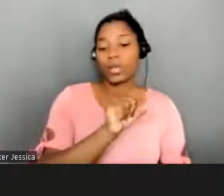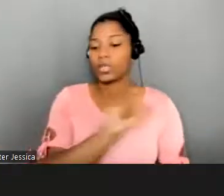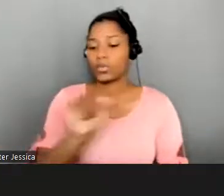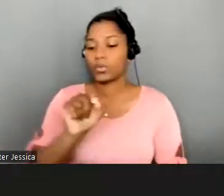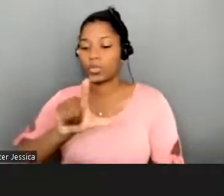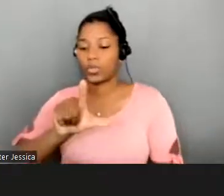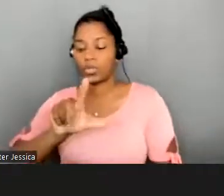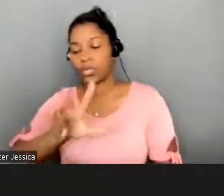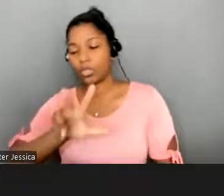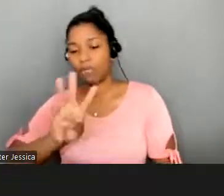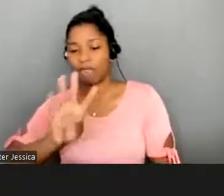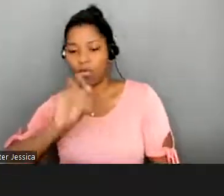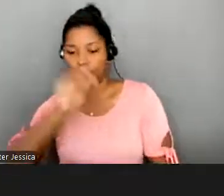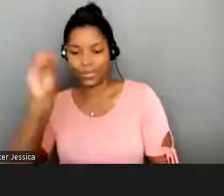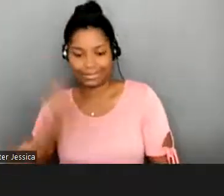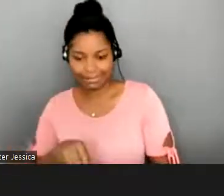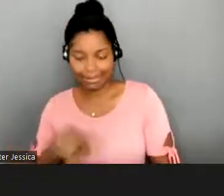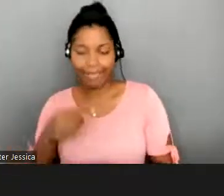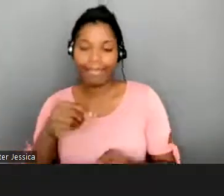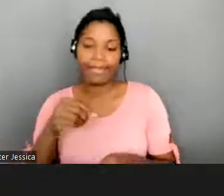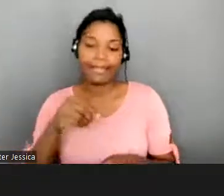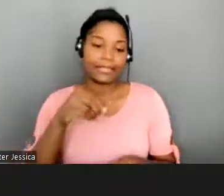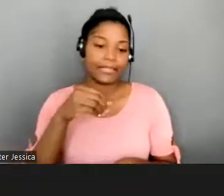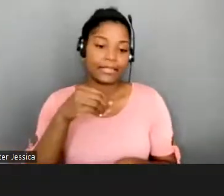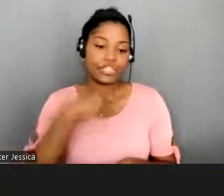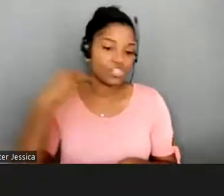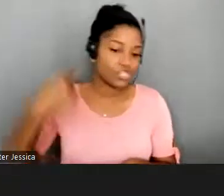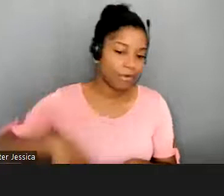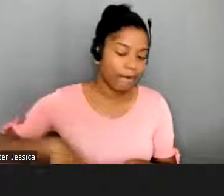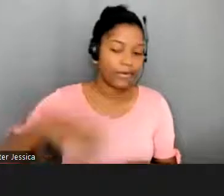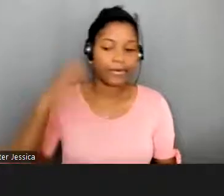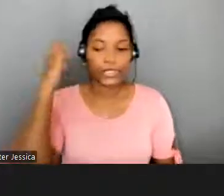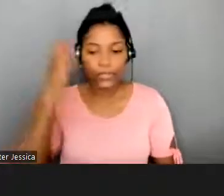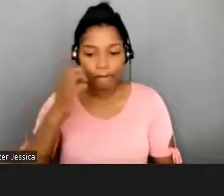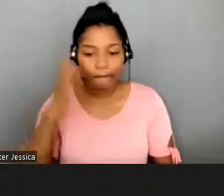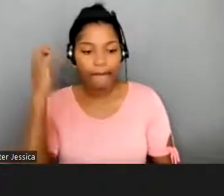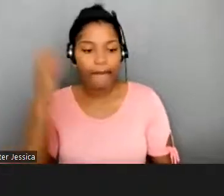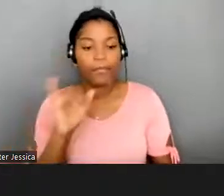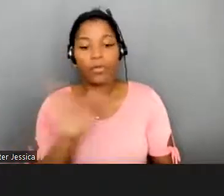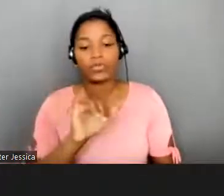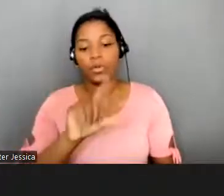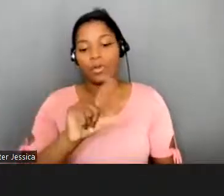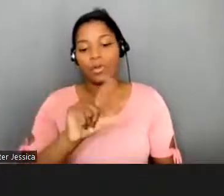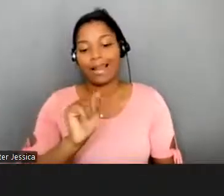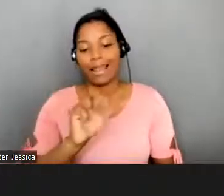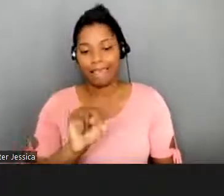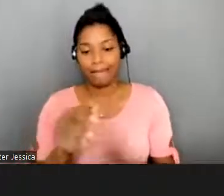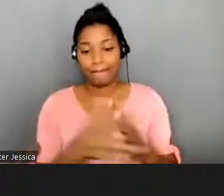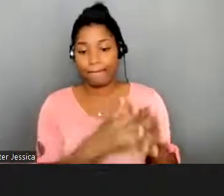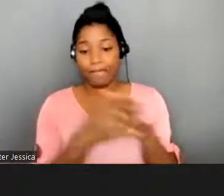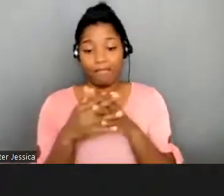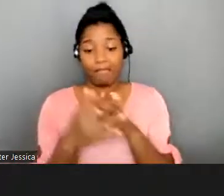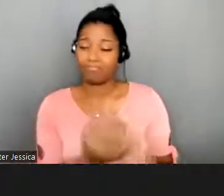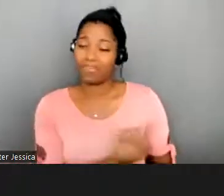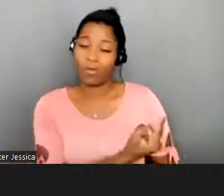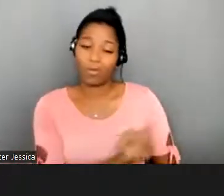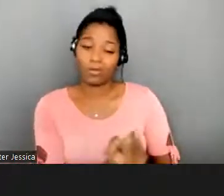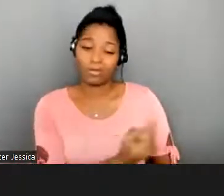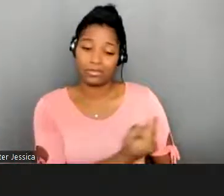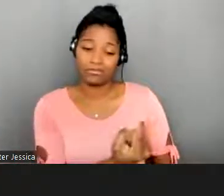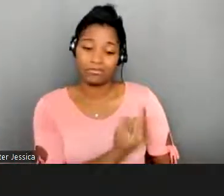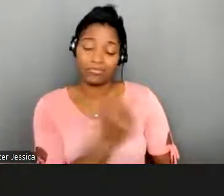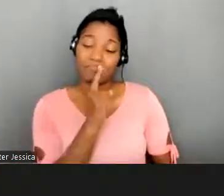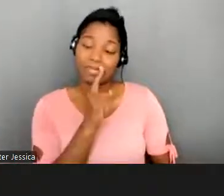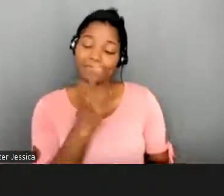in China, Europe, Latin America, and the United States of America are lonely. Social isolation and loneliness are harmful.